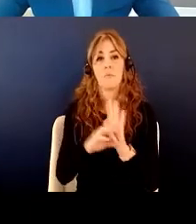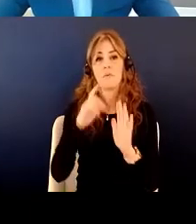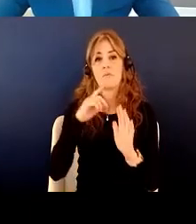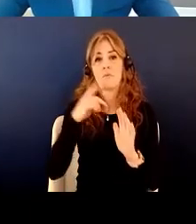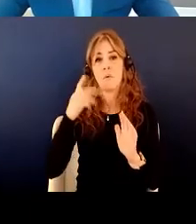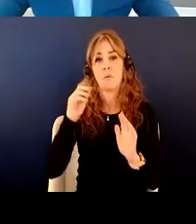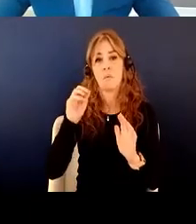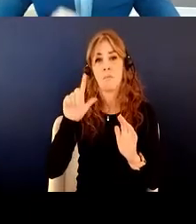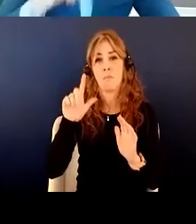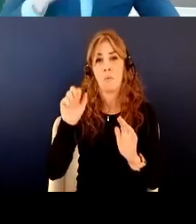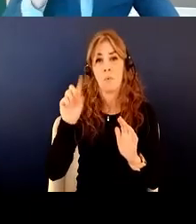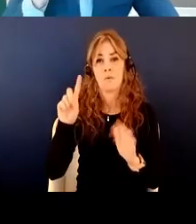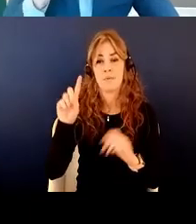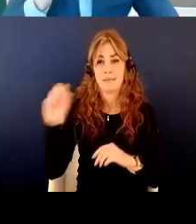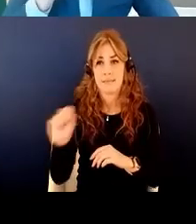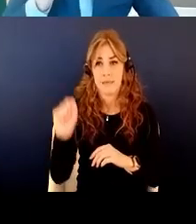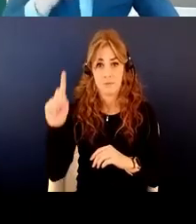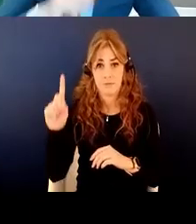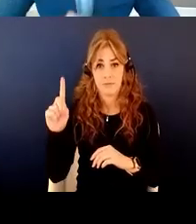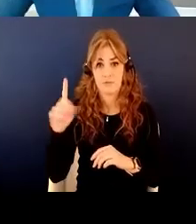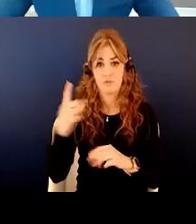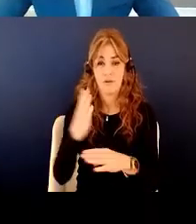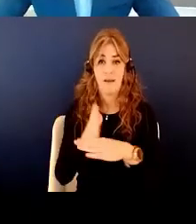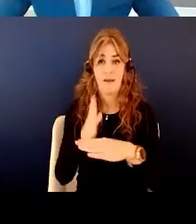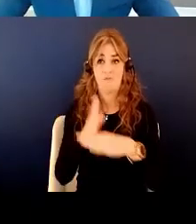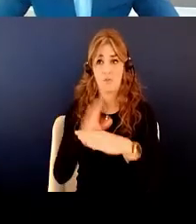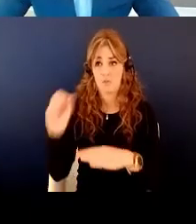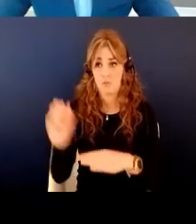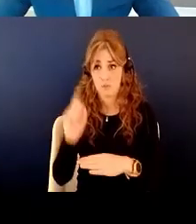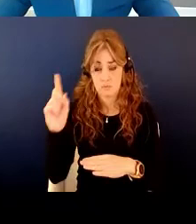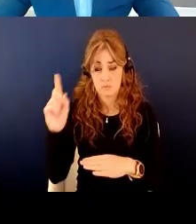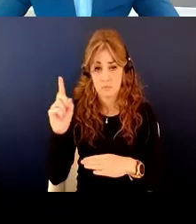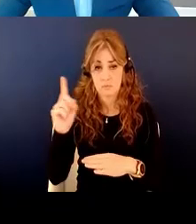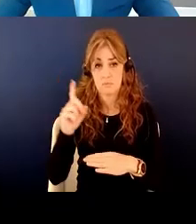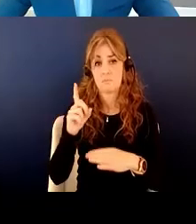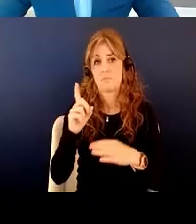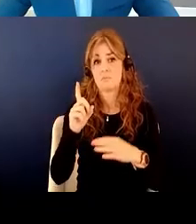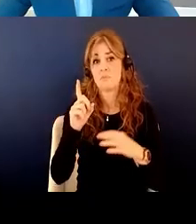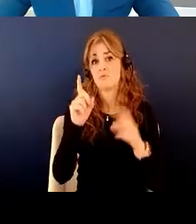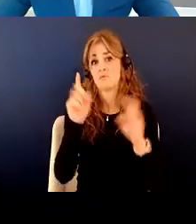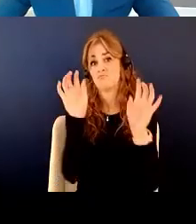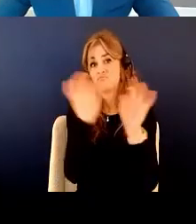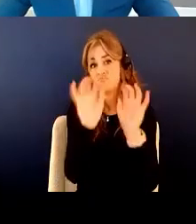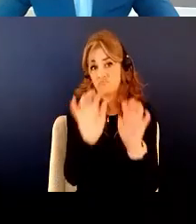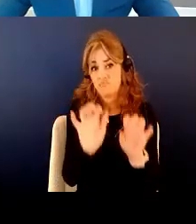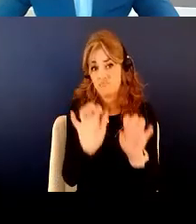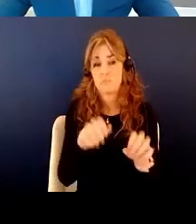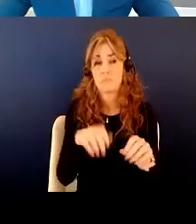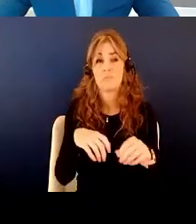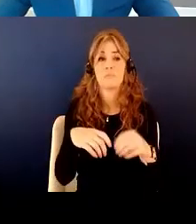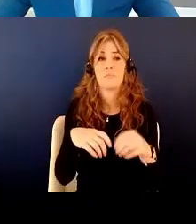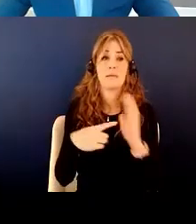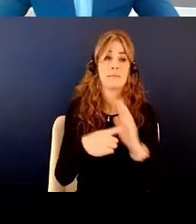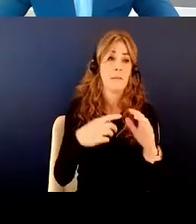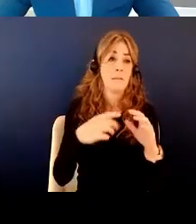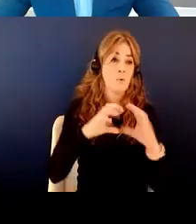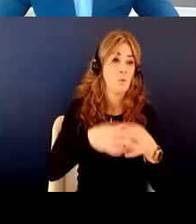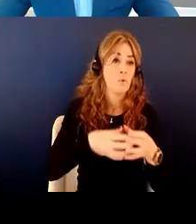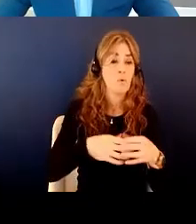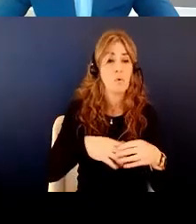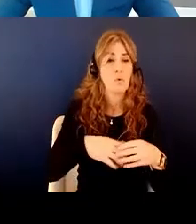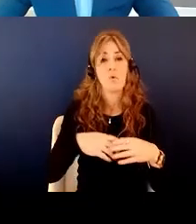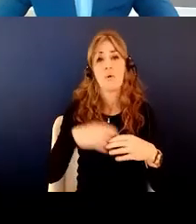standard deviation, the average standard deviation. So you plug in the sample sizes and the standard